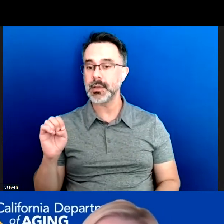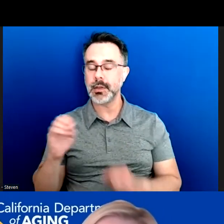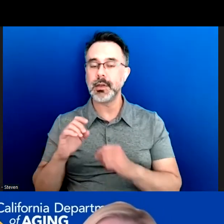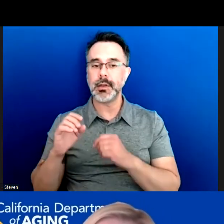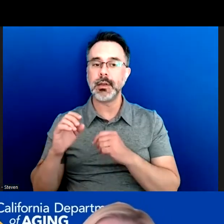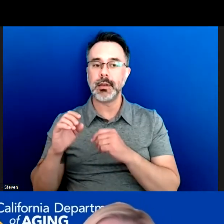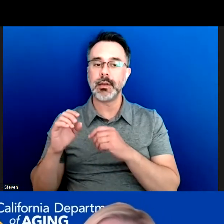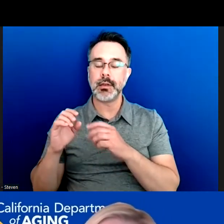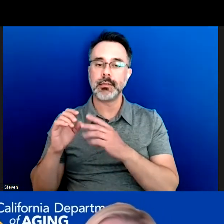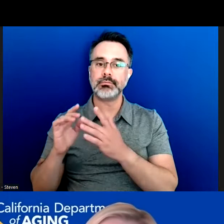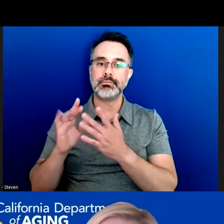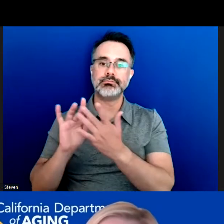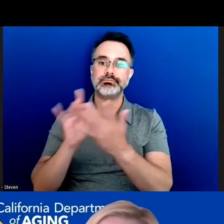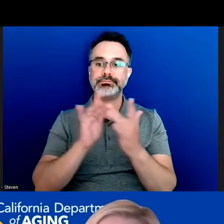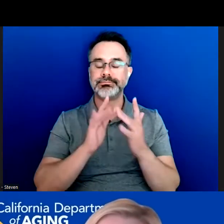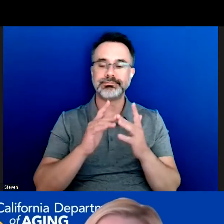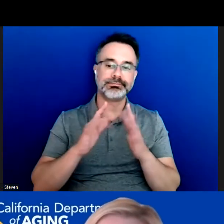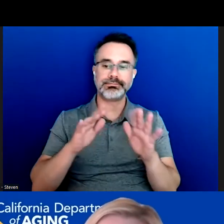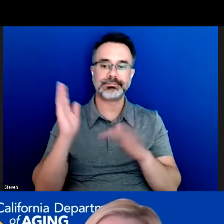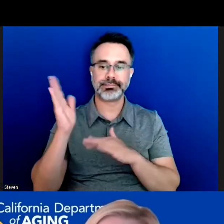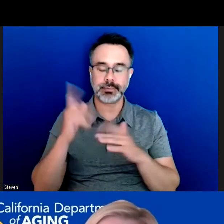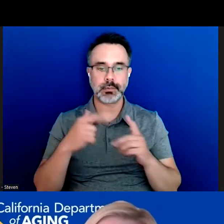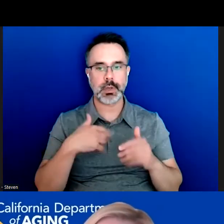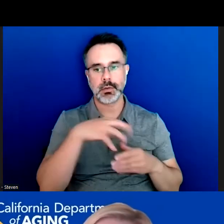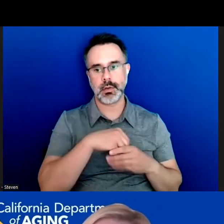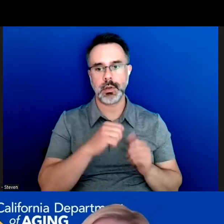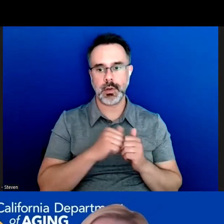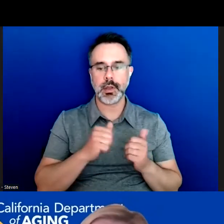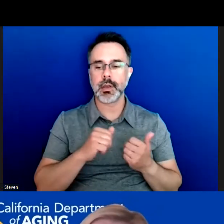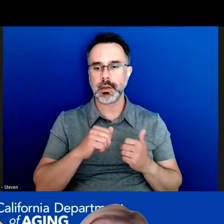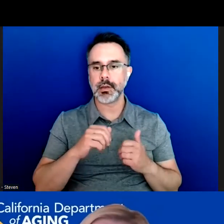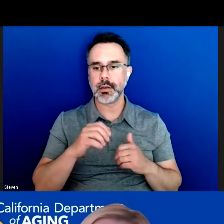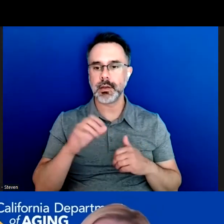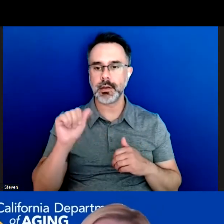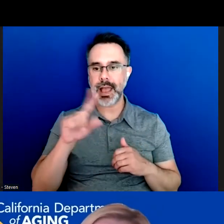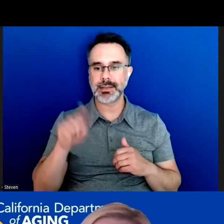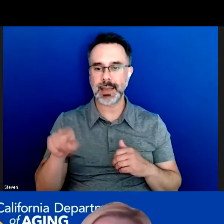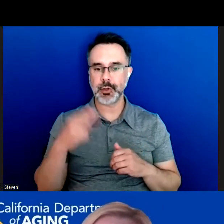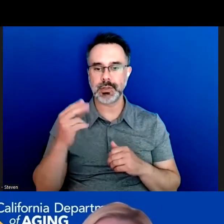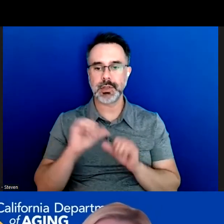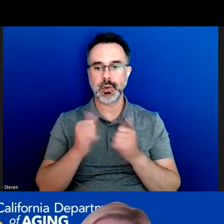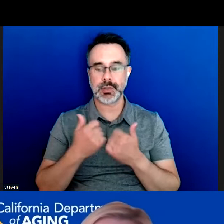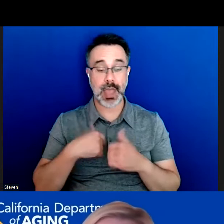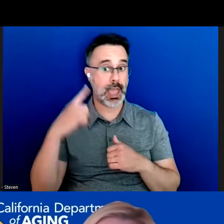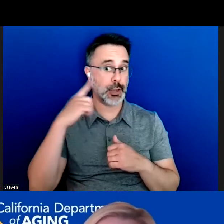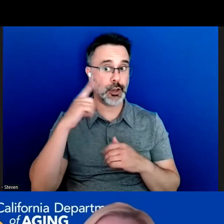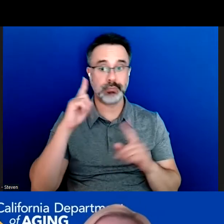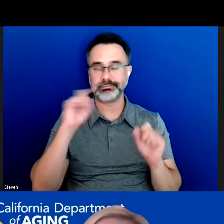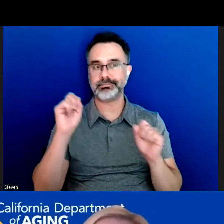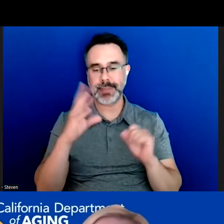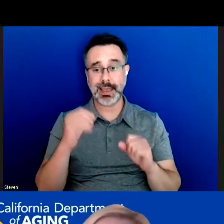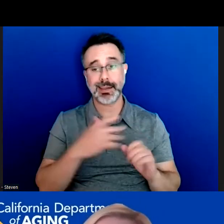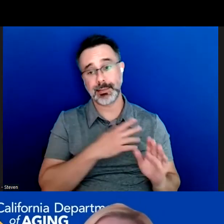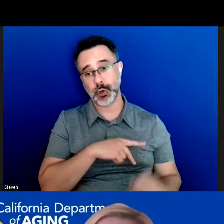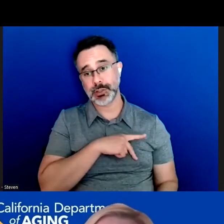representing individuals and families with the Alzheimer's Association. So what I heard loud and clear and am personally committed to